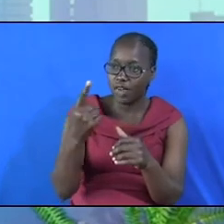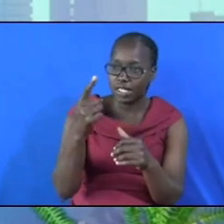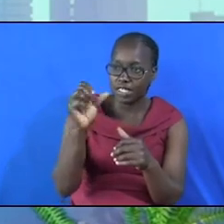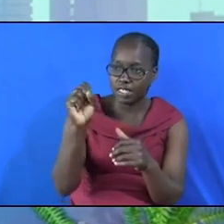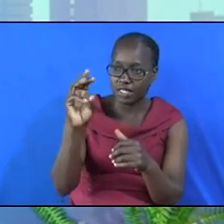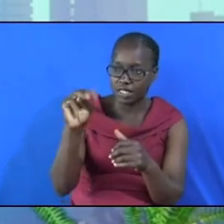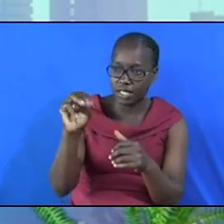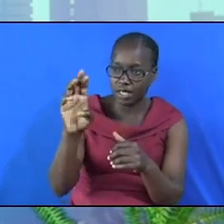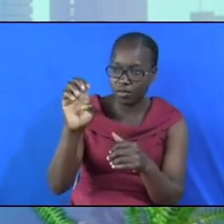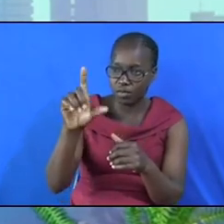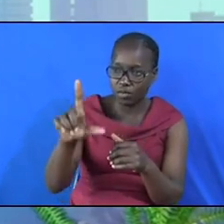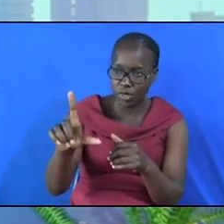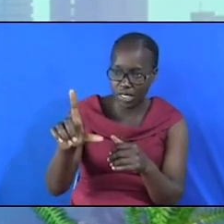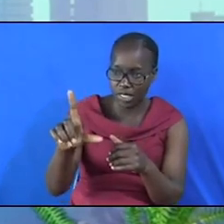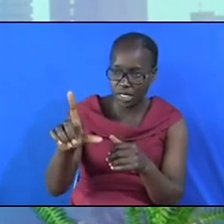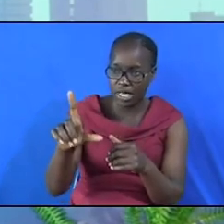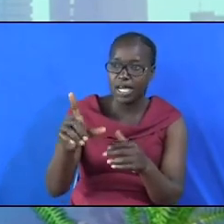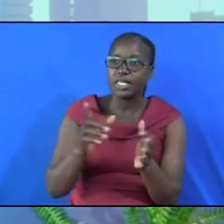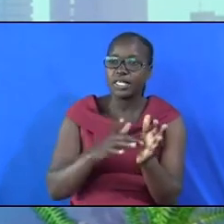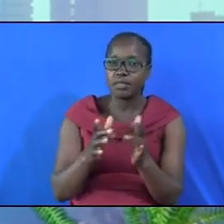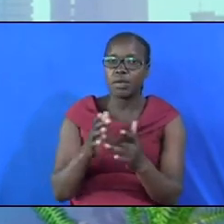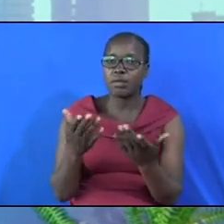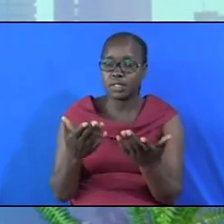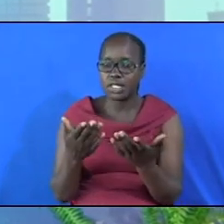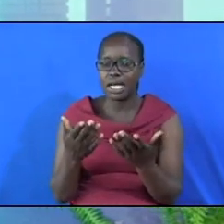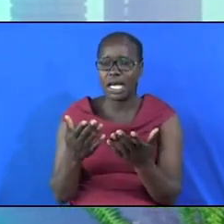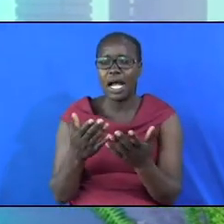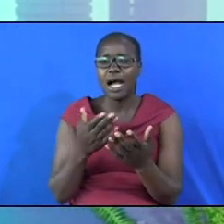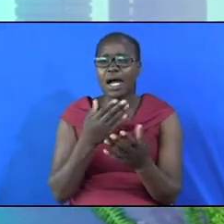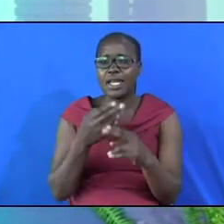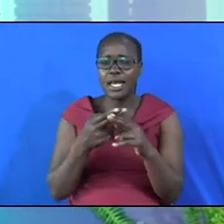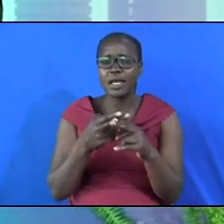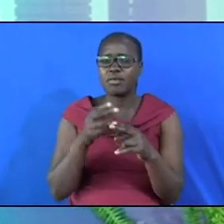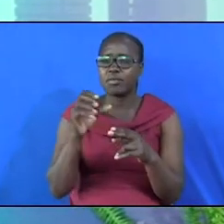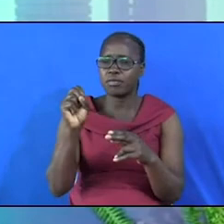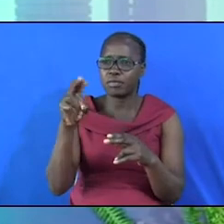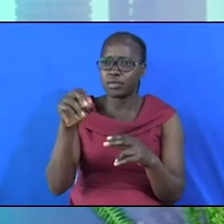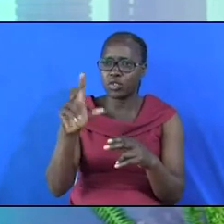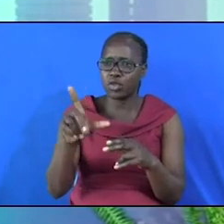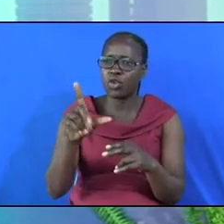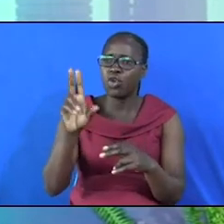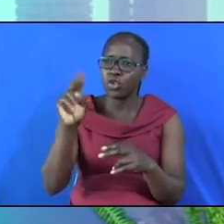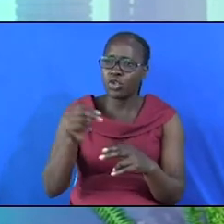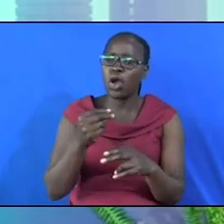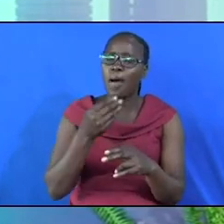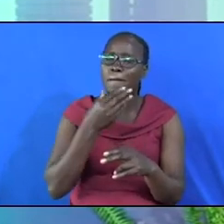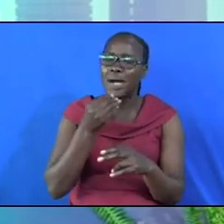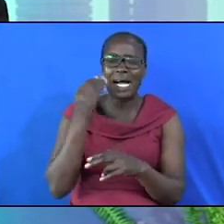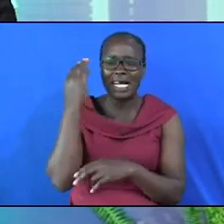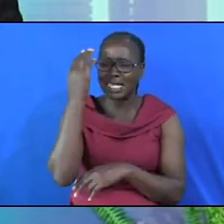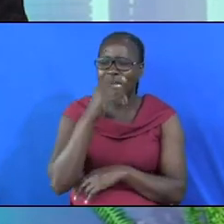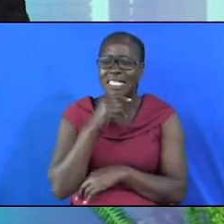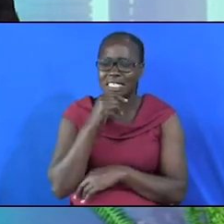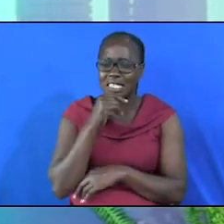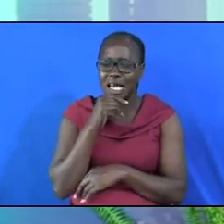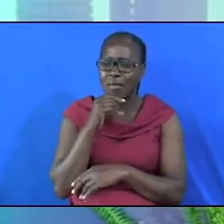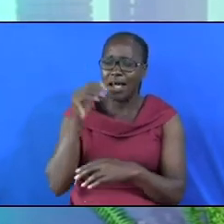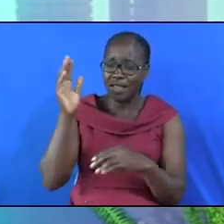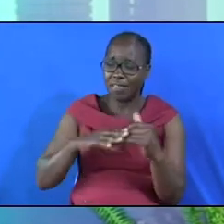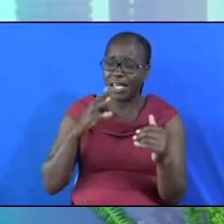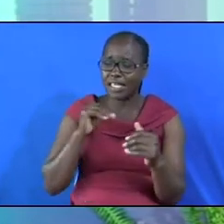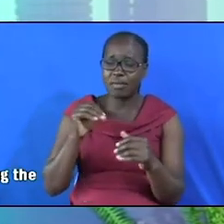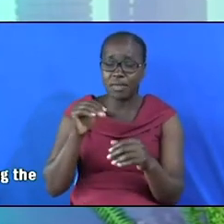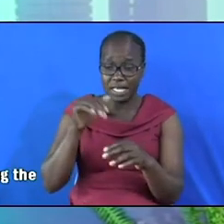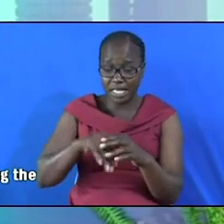handsome son, whose name was Saul. There was not a more handsome person than he among the children of Israel. From